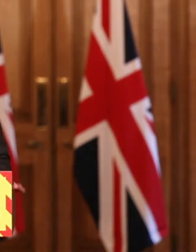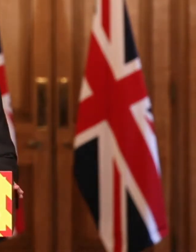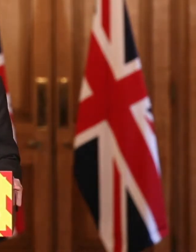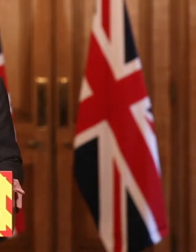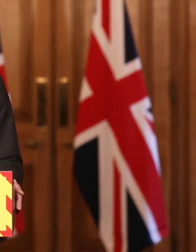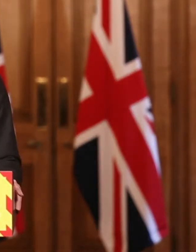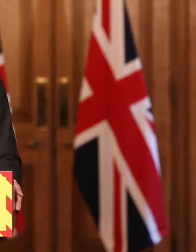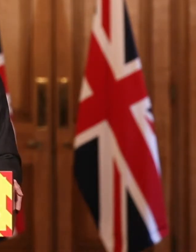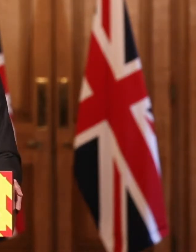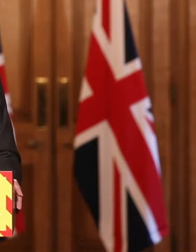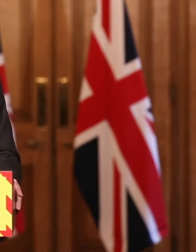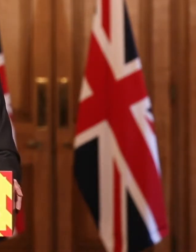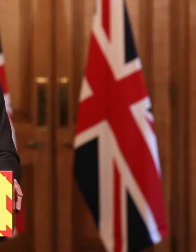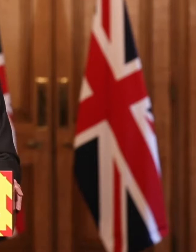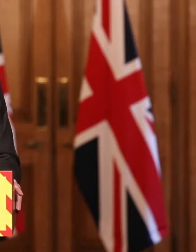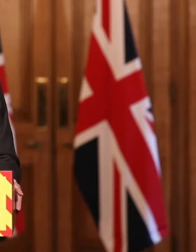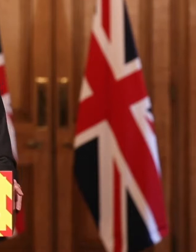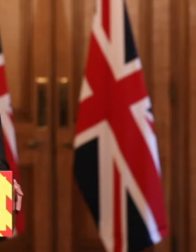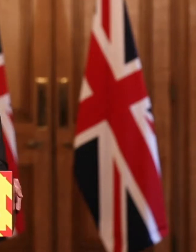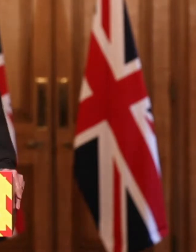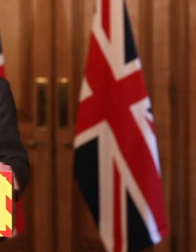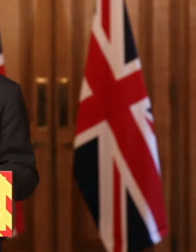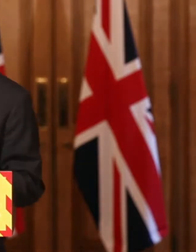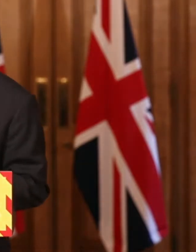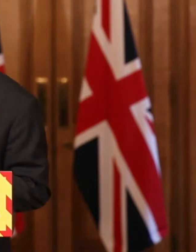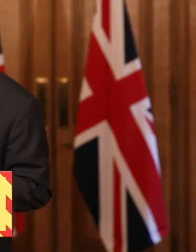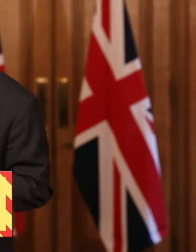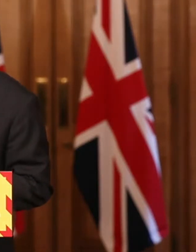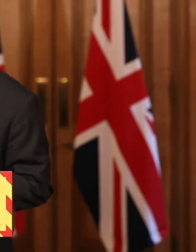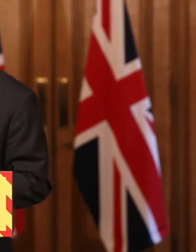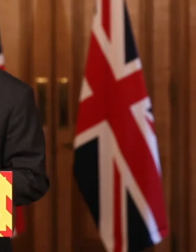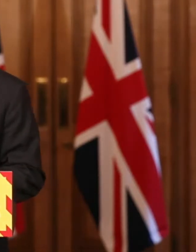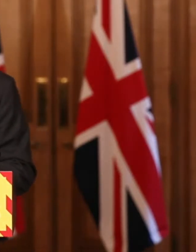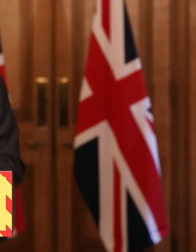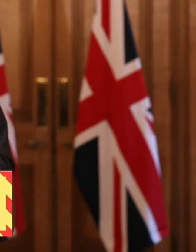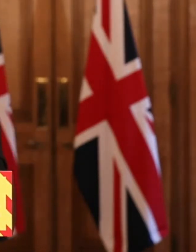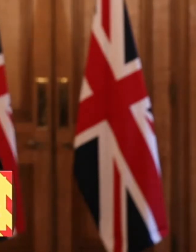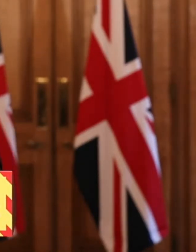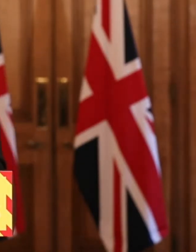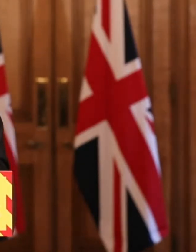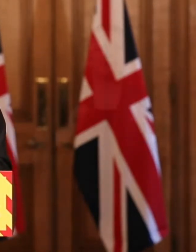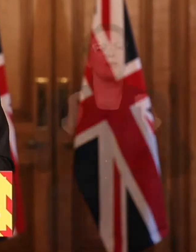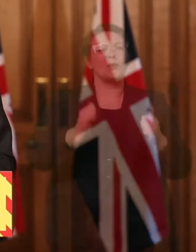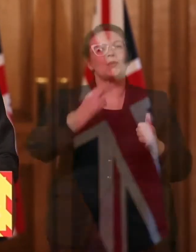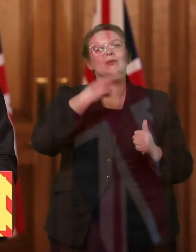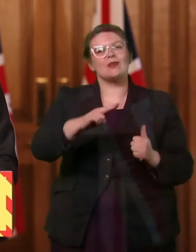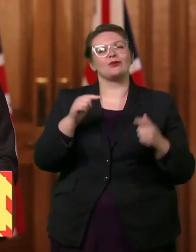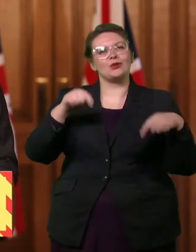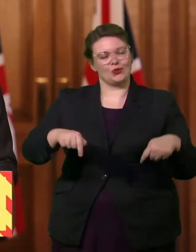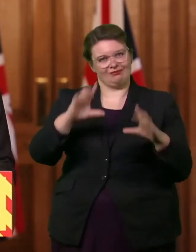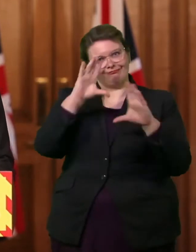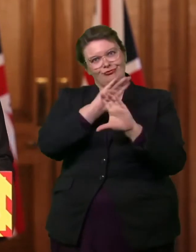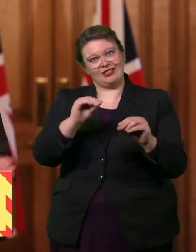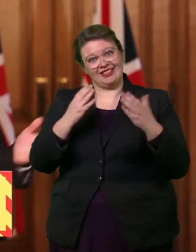Good afternoon and welcome back to Downing Street for today's coronavirus briefing. And I'm joined by Professor Jonathan Van Tam, the Deputy Chief